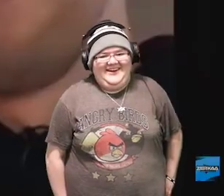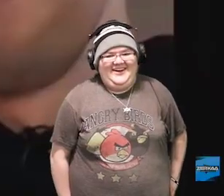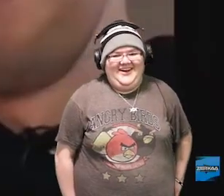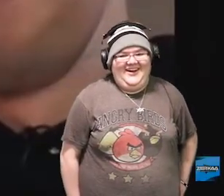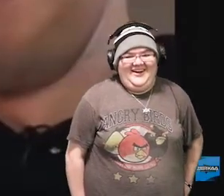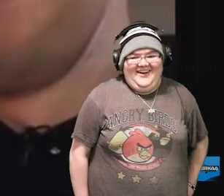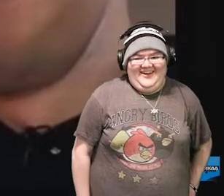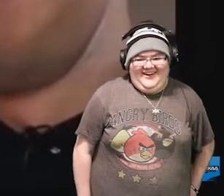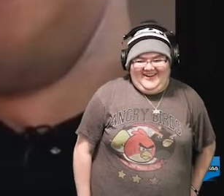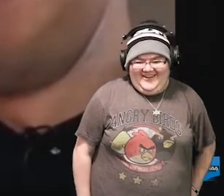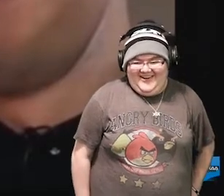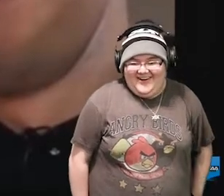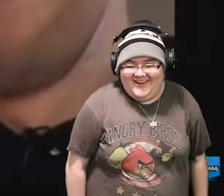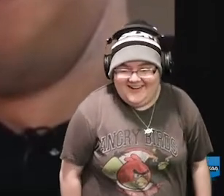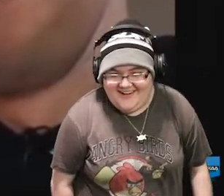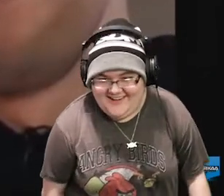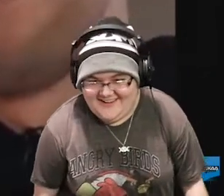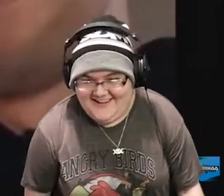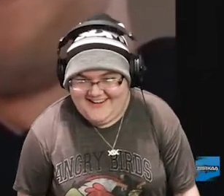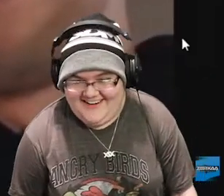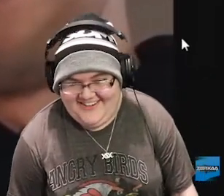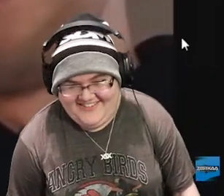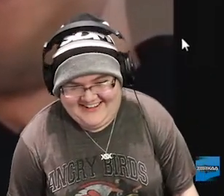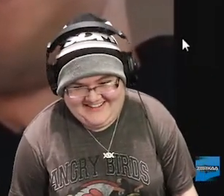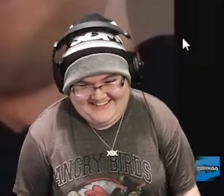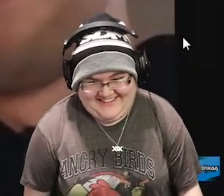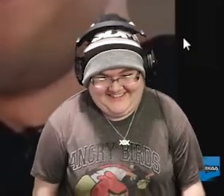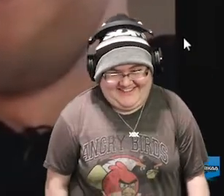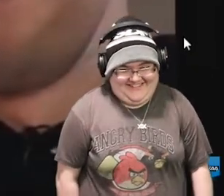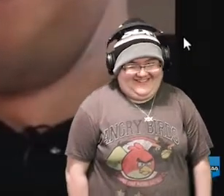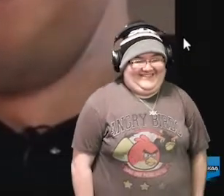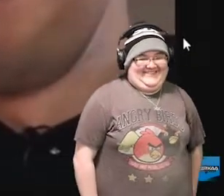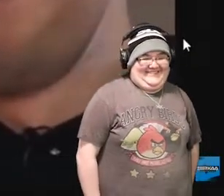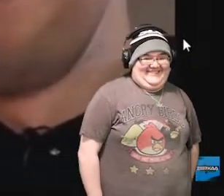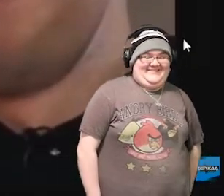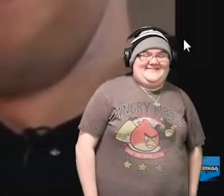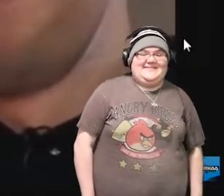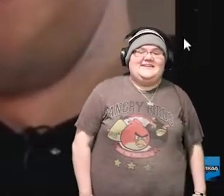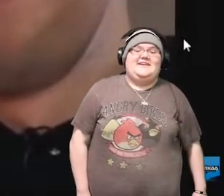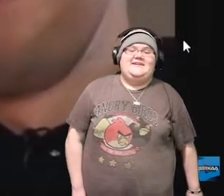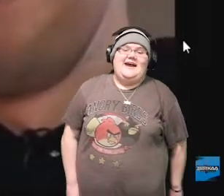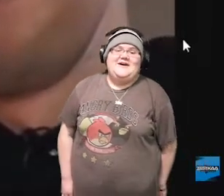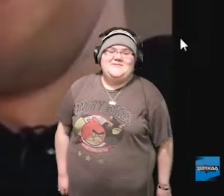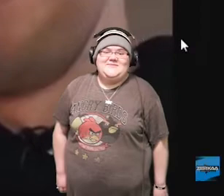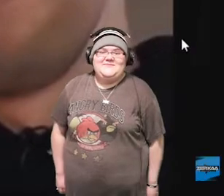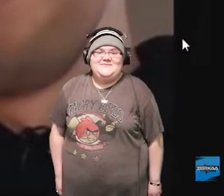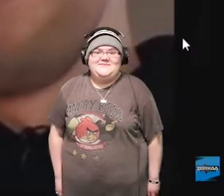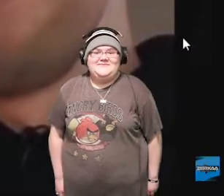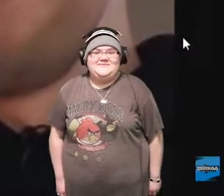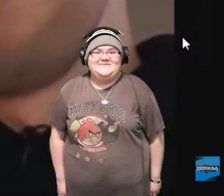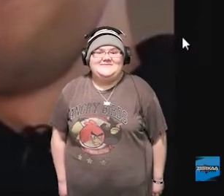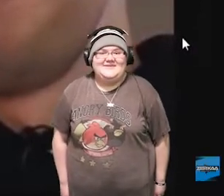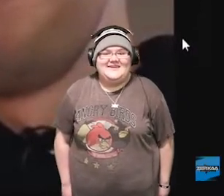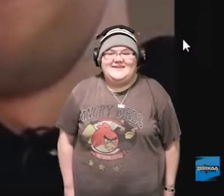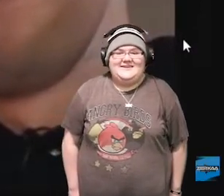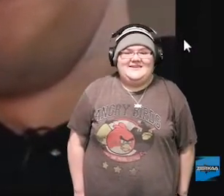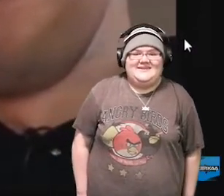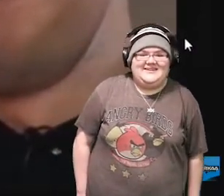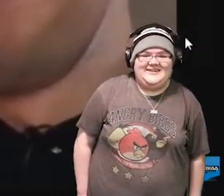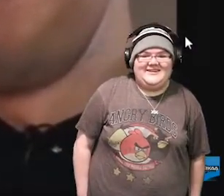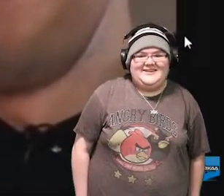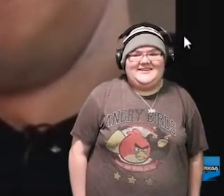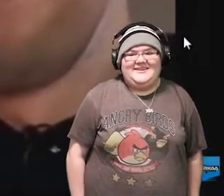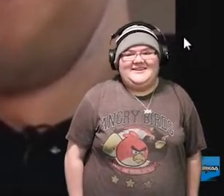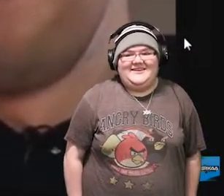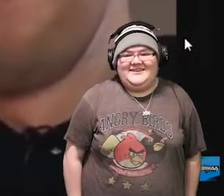beard. What on earth is this monstrosity that you've made? Oh Photoshopping my. Out a beard is very hard to do. Trust me, we've tried. Yeah. That is not my jawline. I have not